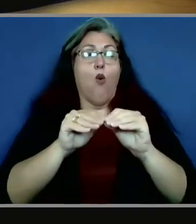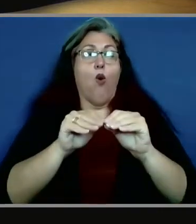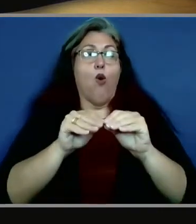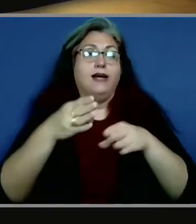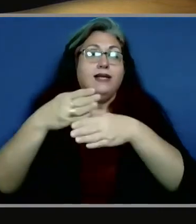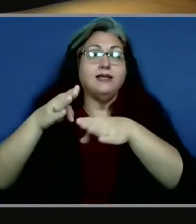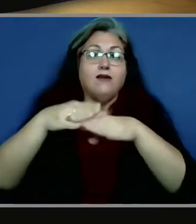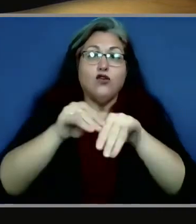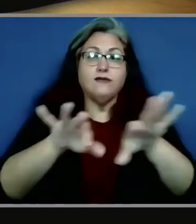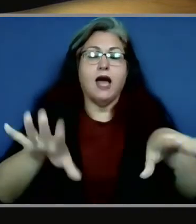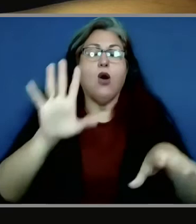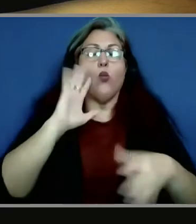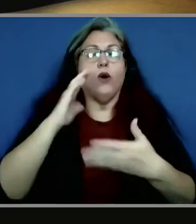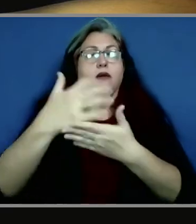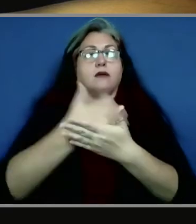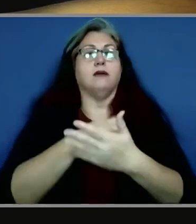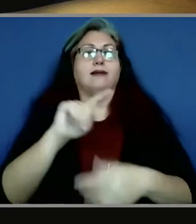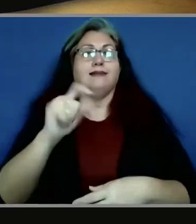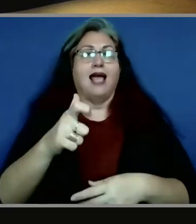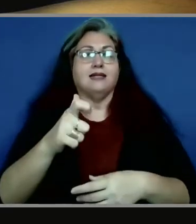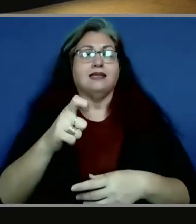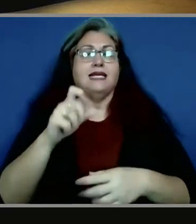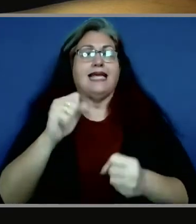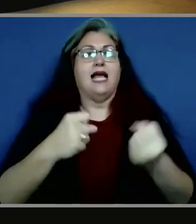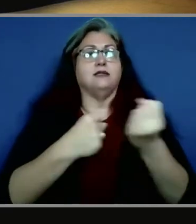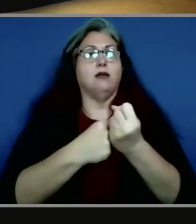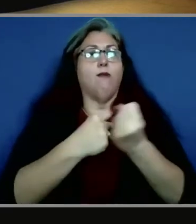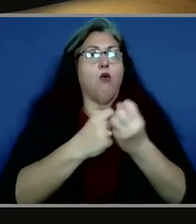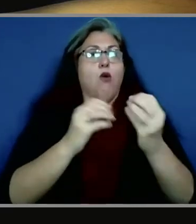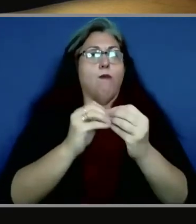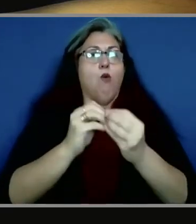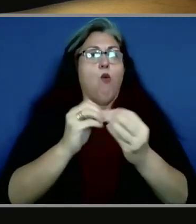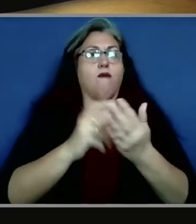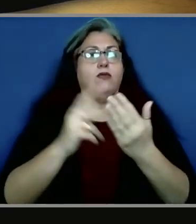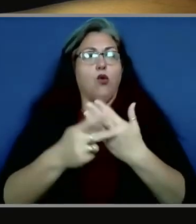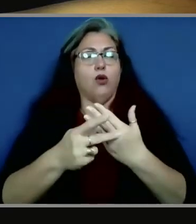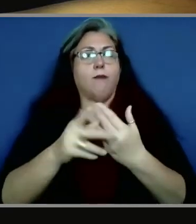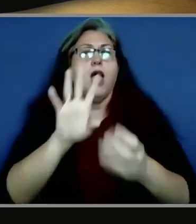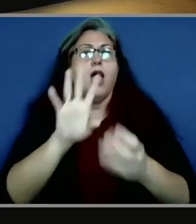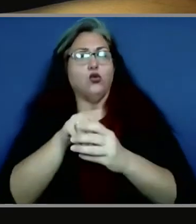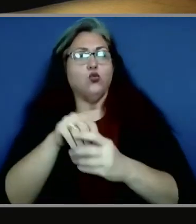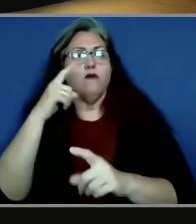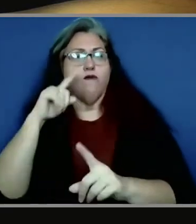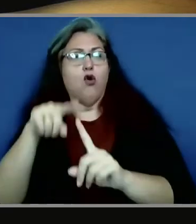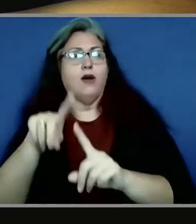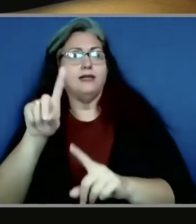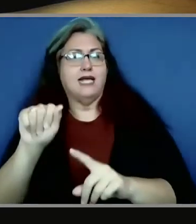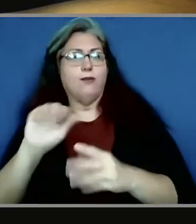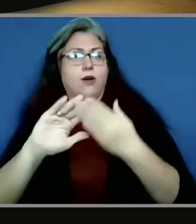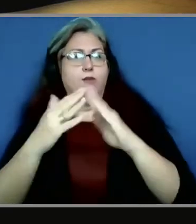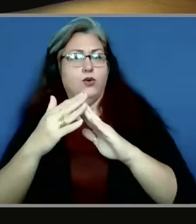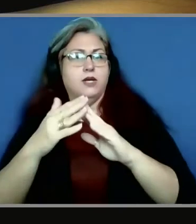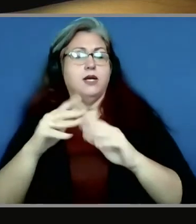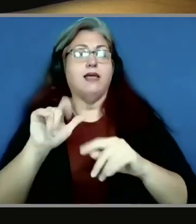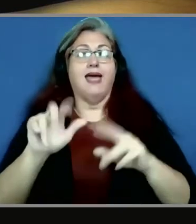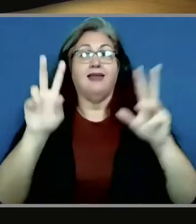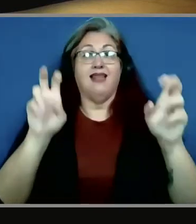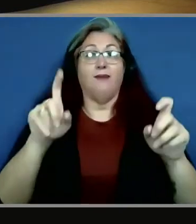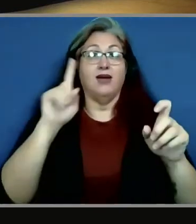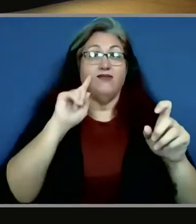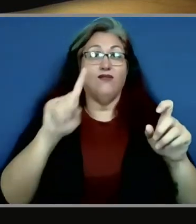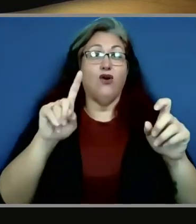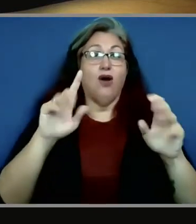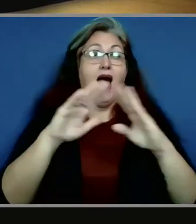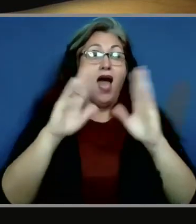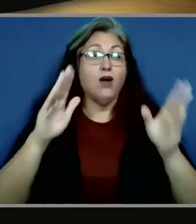needed to fund a lot of our programs, which includes the needs of our disabled community. And also the topic of housing, which we spoke of